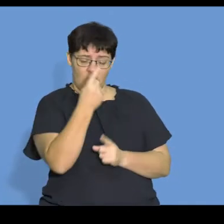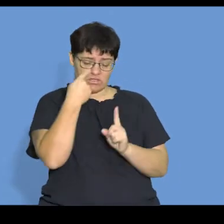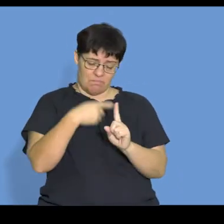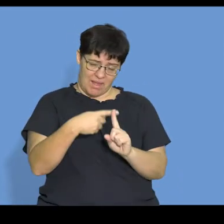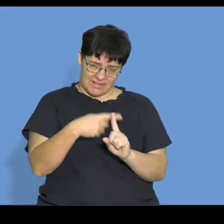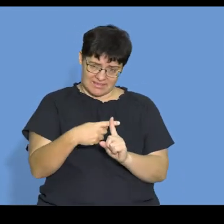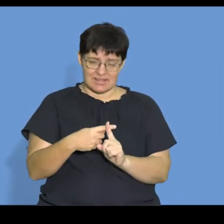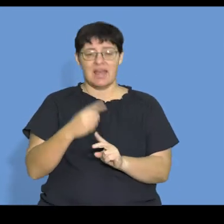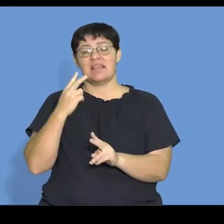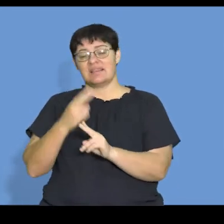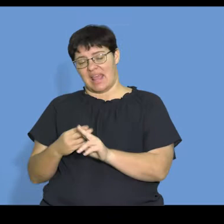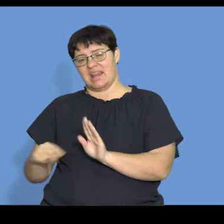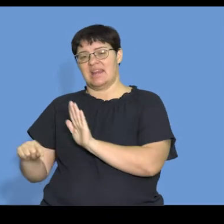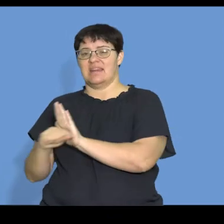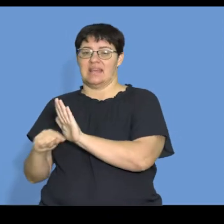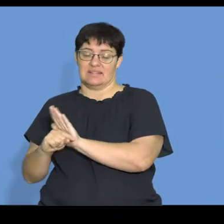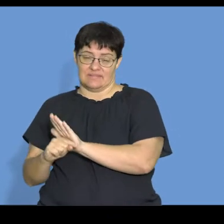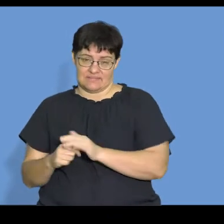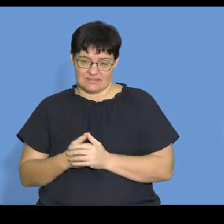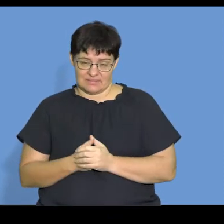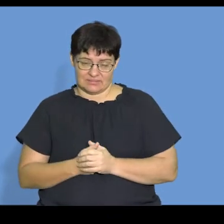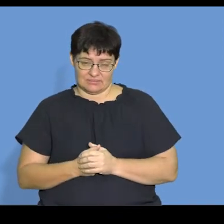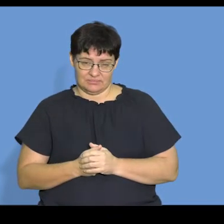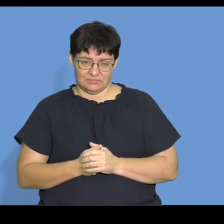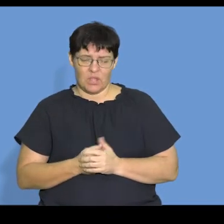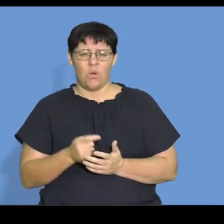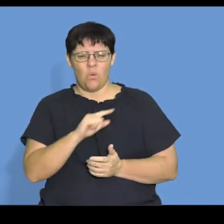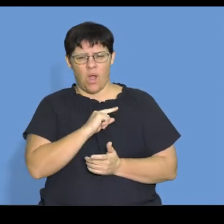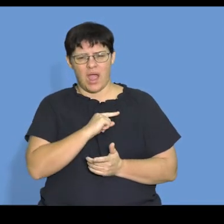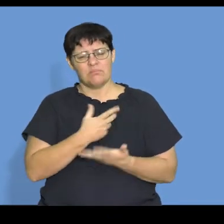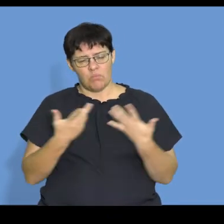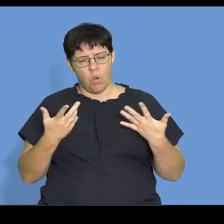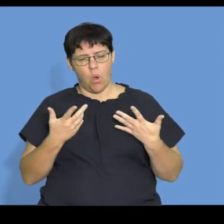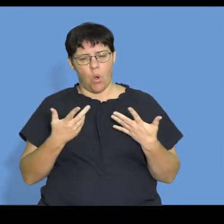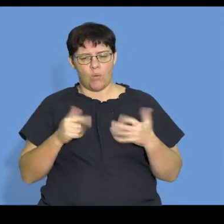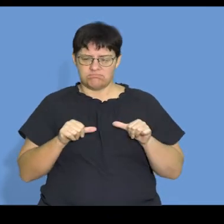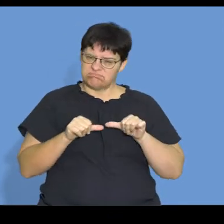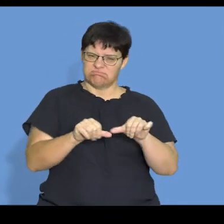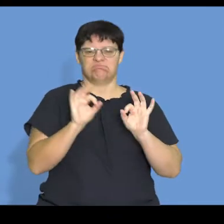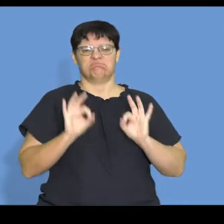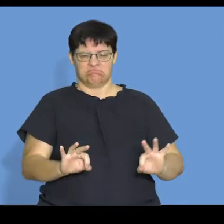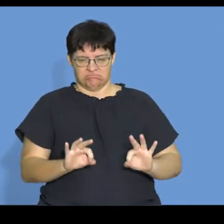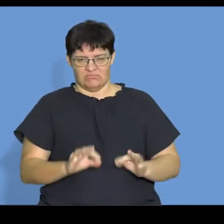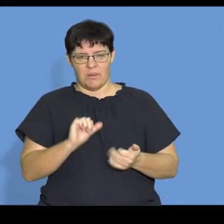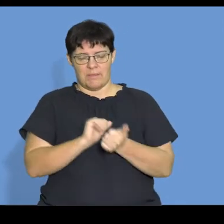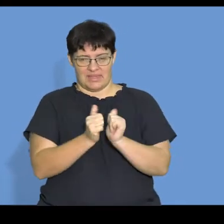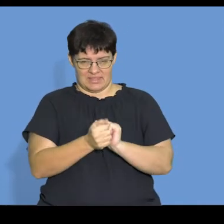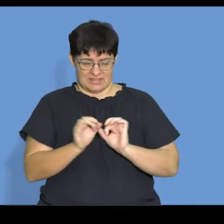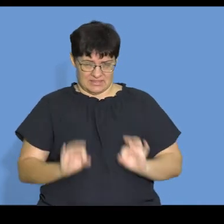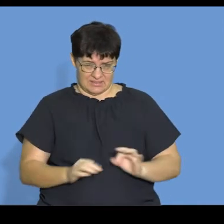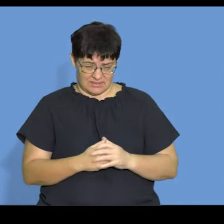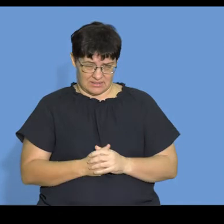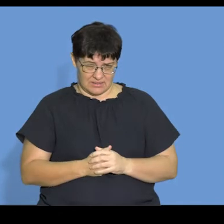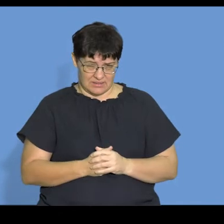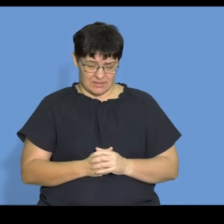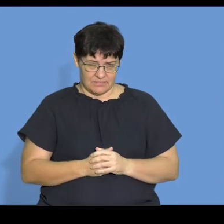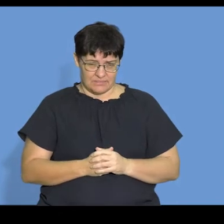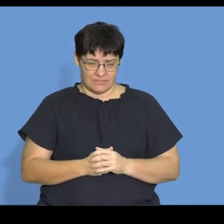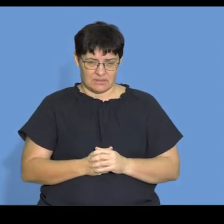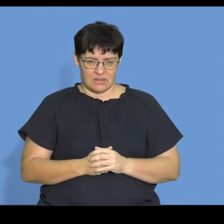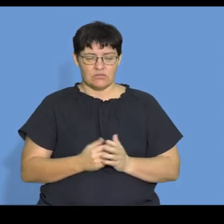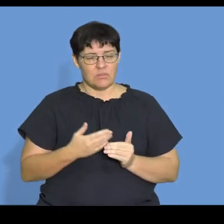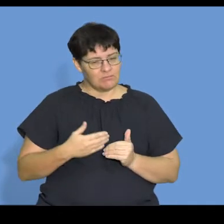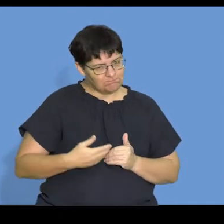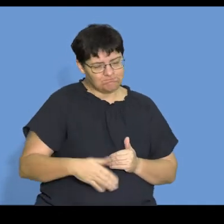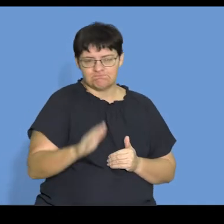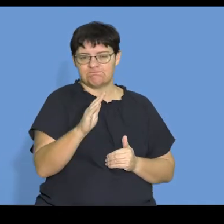always try to start with a plus. It just gives you that zing for mathematics, and it sets the tone for you to